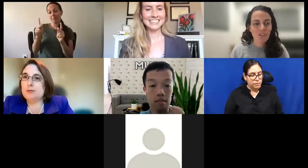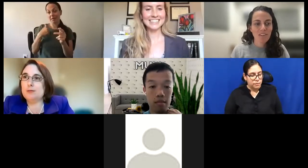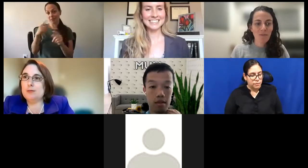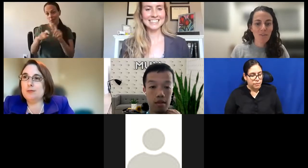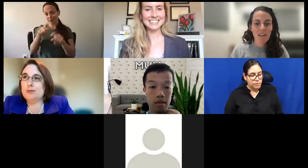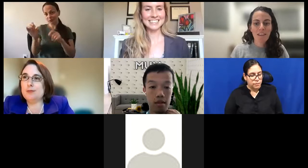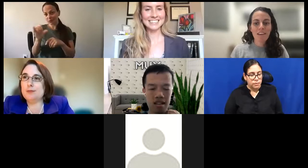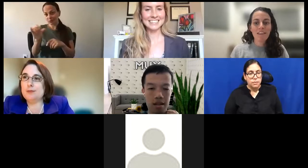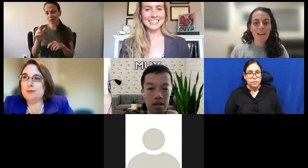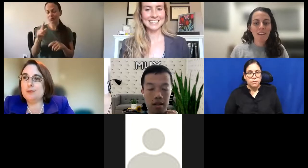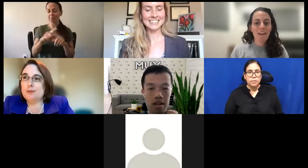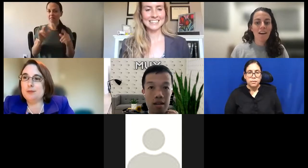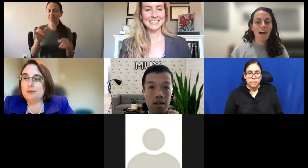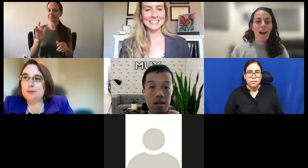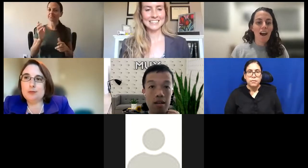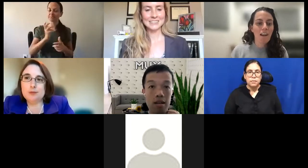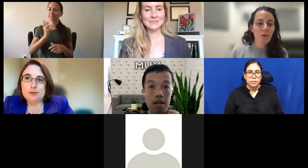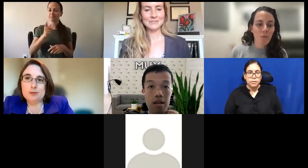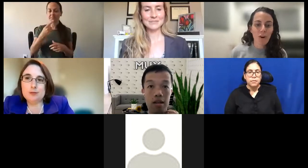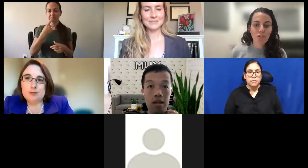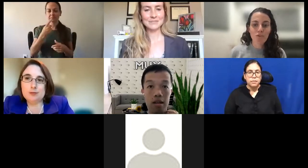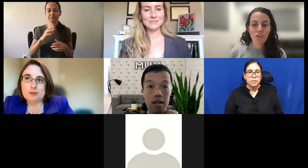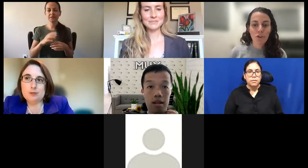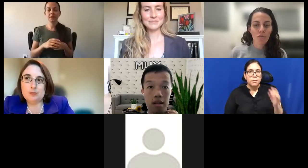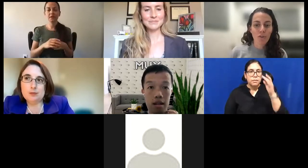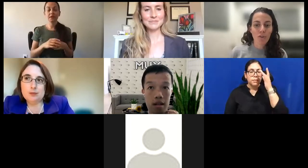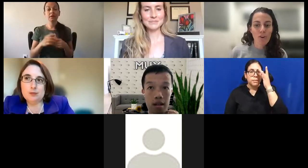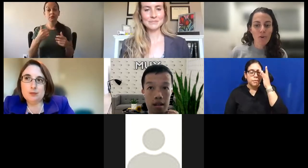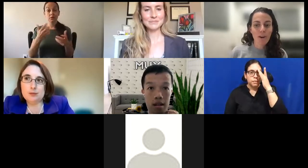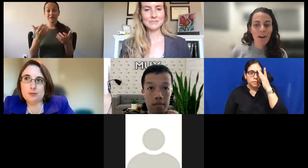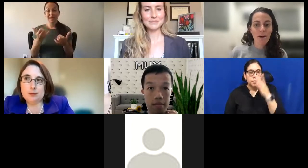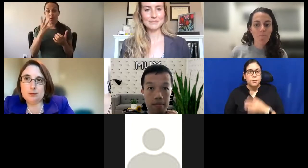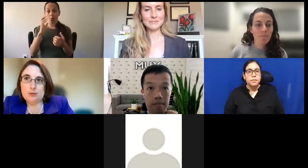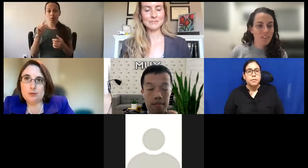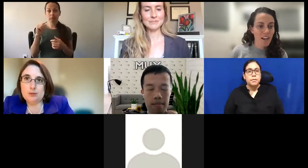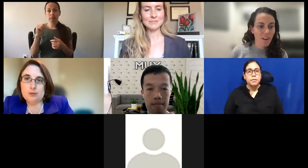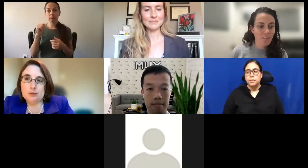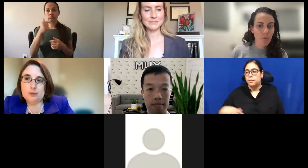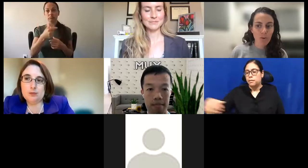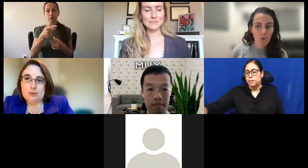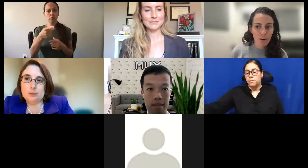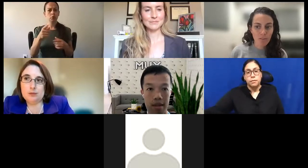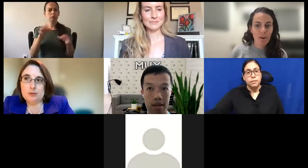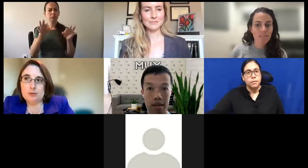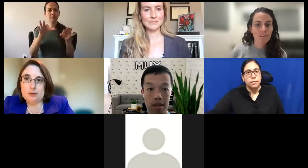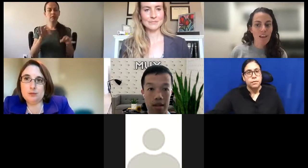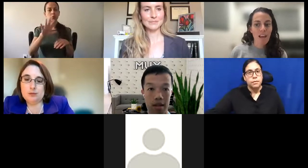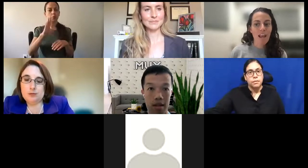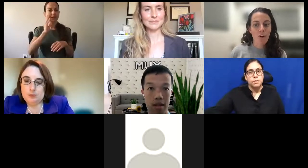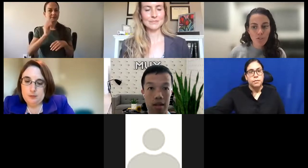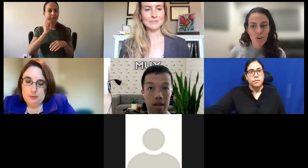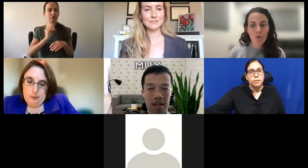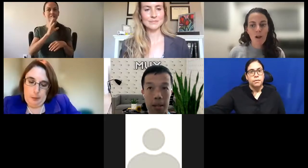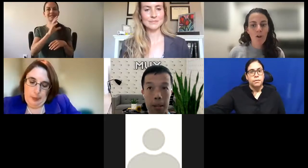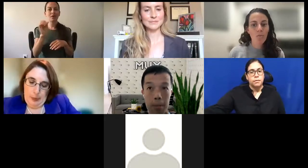much that's resonated with me. Yen, I want to turn it over to you to tell us about your experience